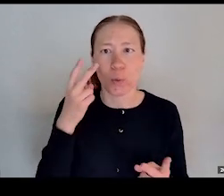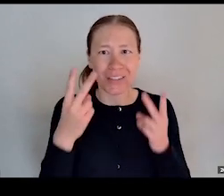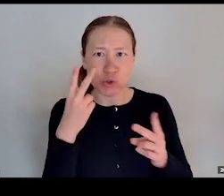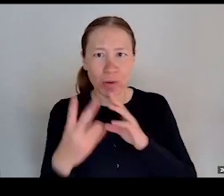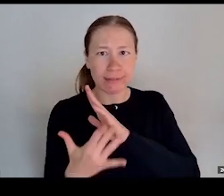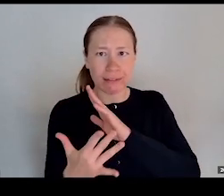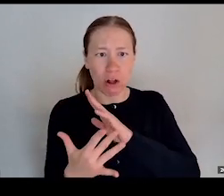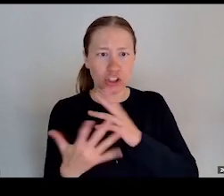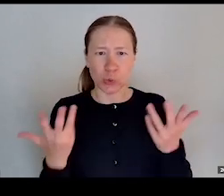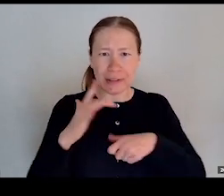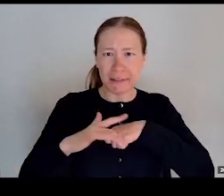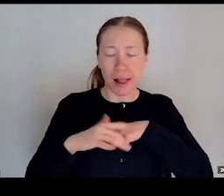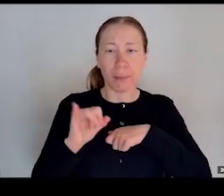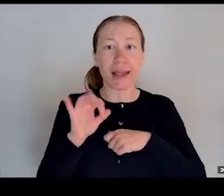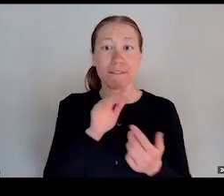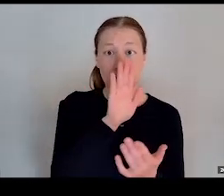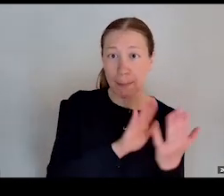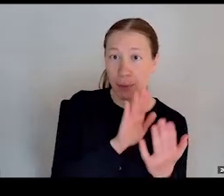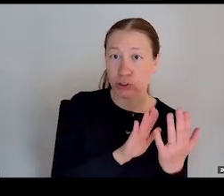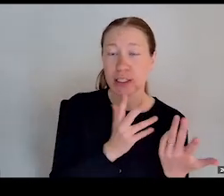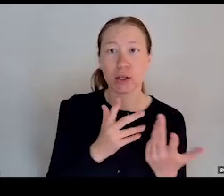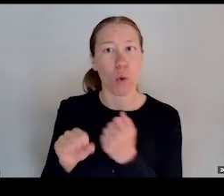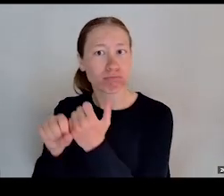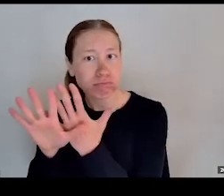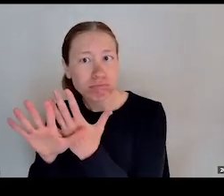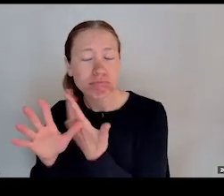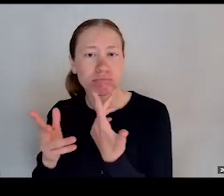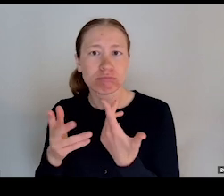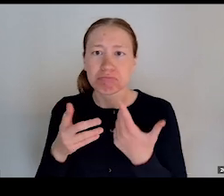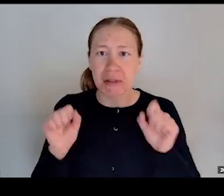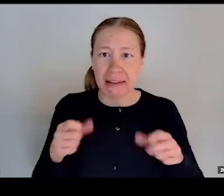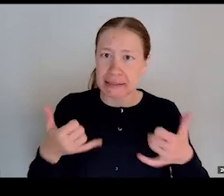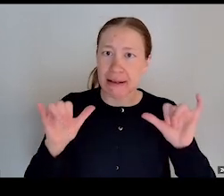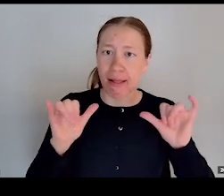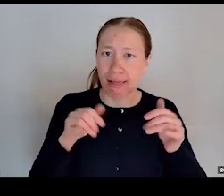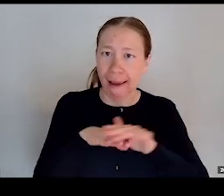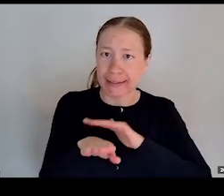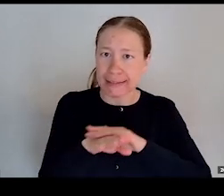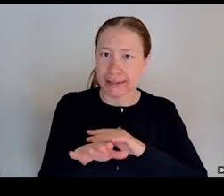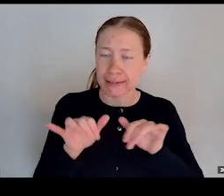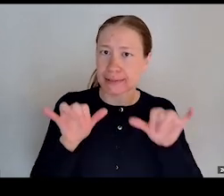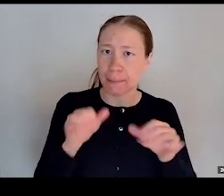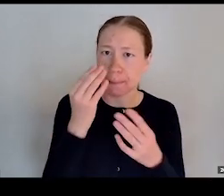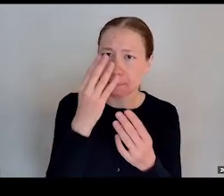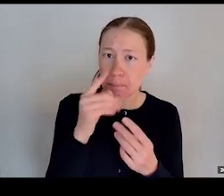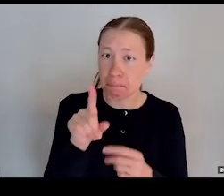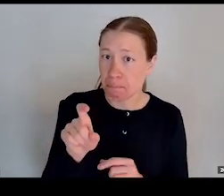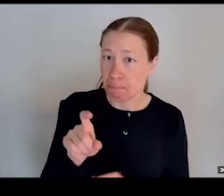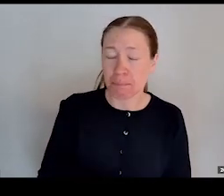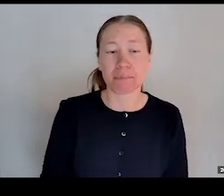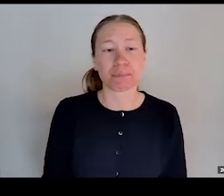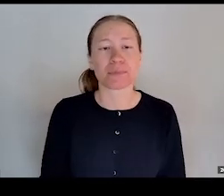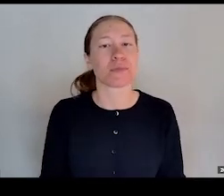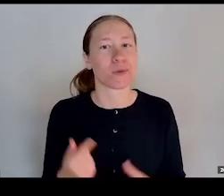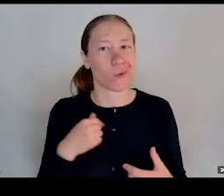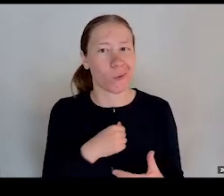make sure that if somebody's attending in person versus remotely, that they're able to access that same information? For this, we want